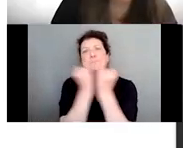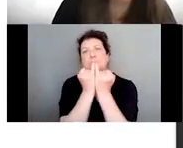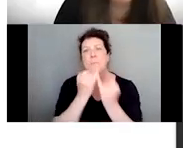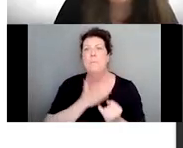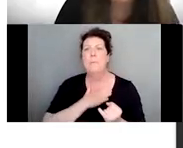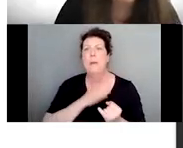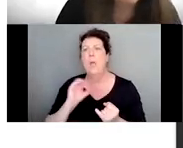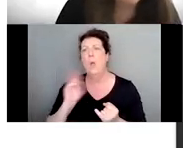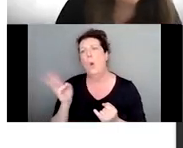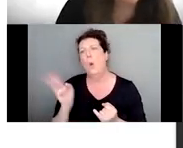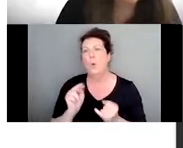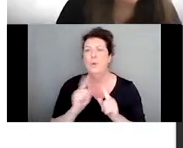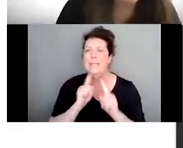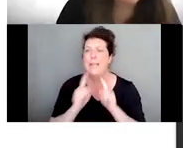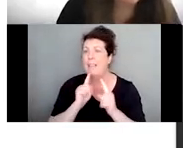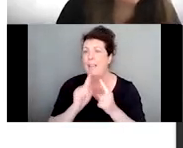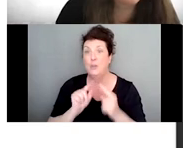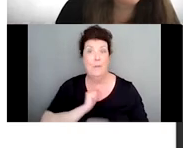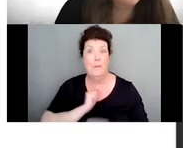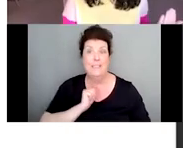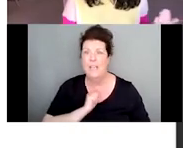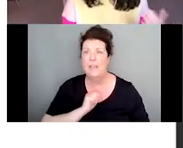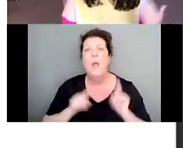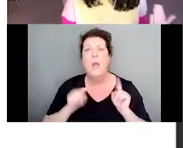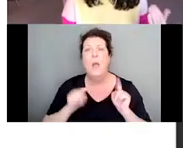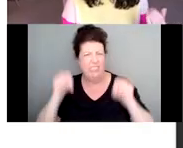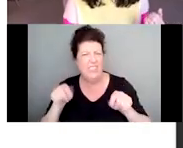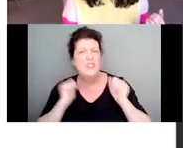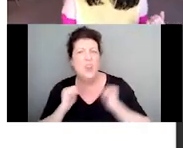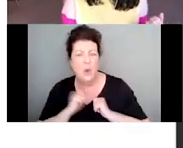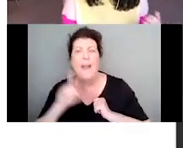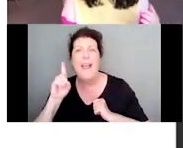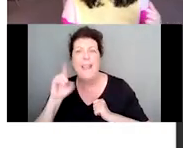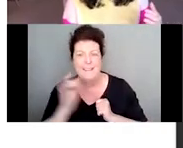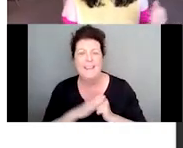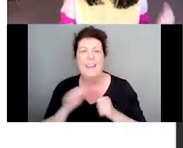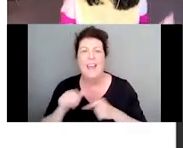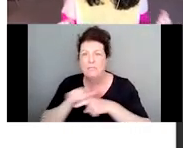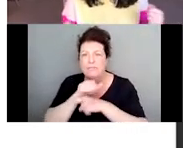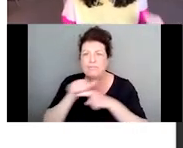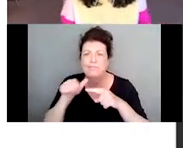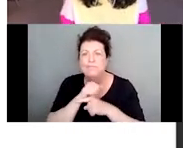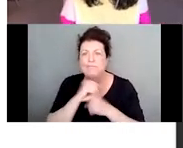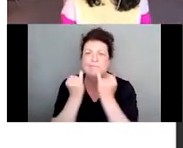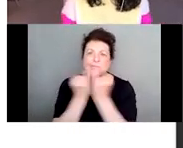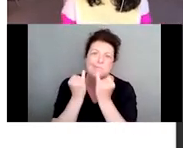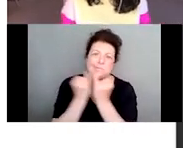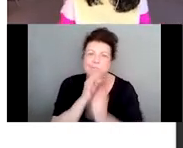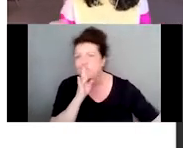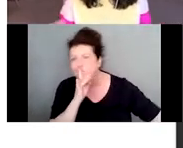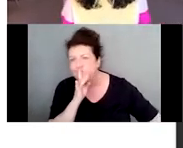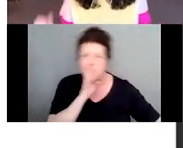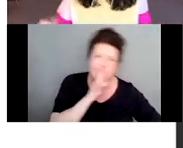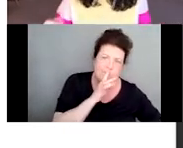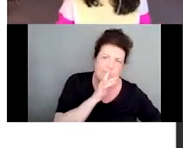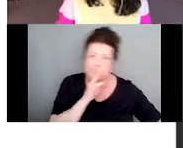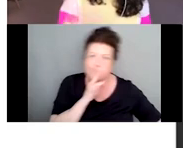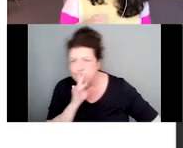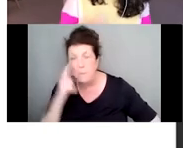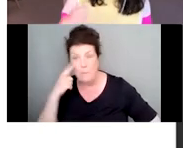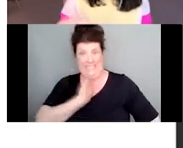Um, but this was one where I did, I was like muttering it. Like I was sort of like doing a thing back and forth because it needed to like